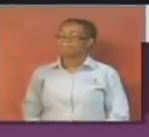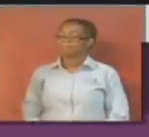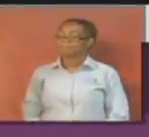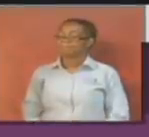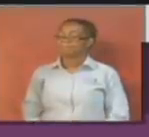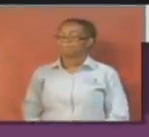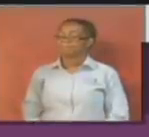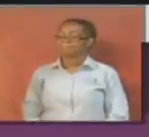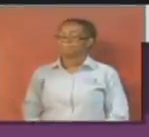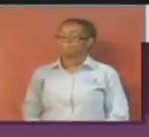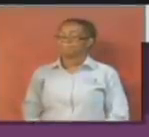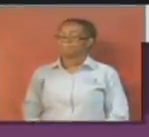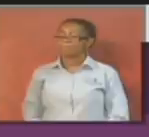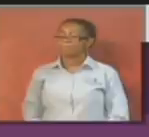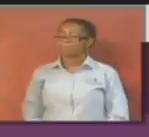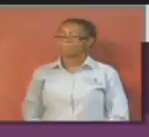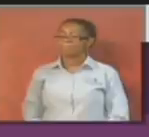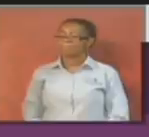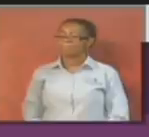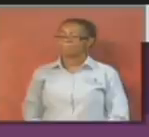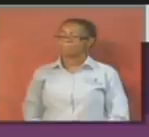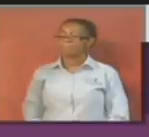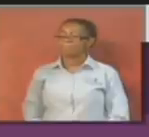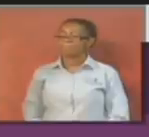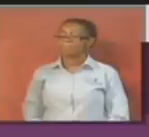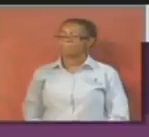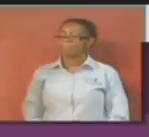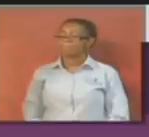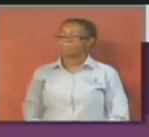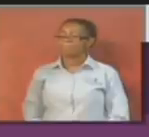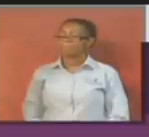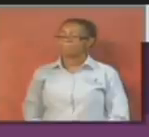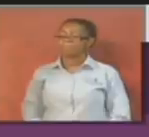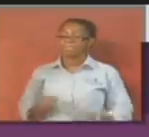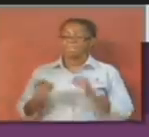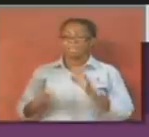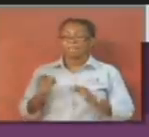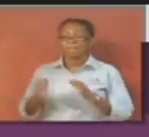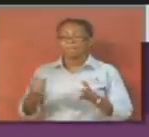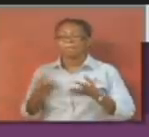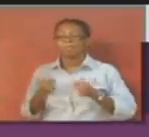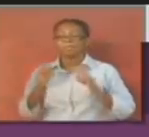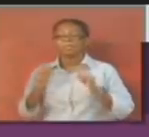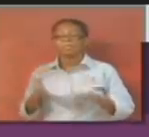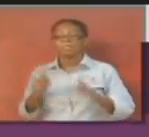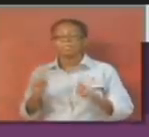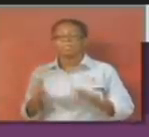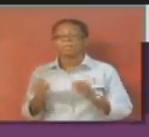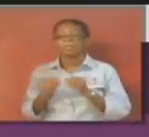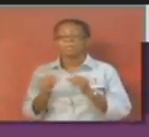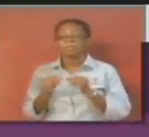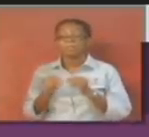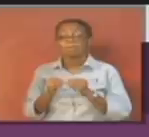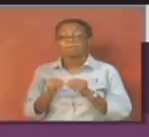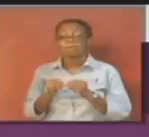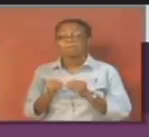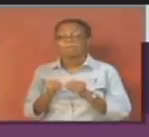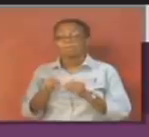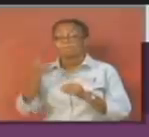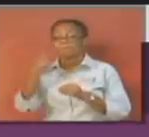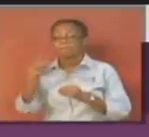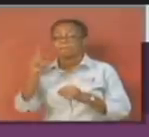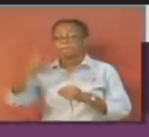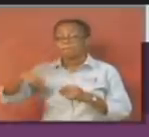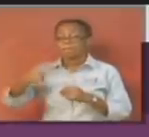to ramp up testing for the P1 variant to give us an idea of to what extent it is